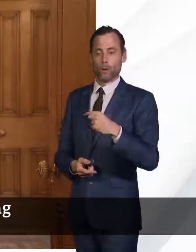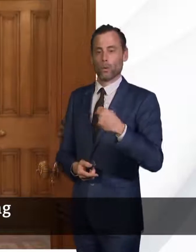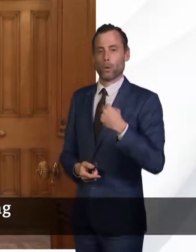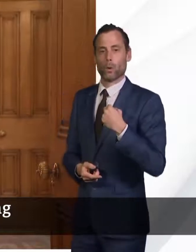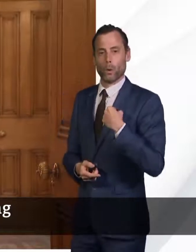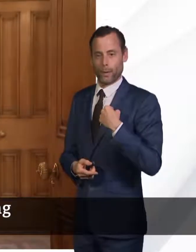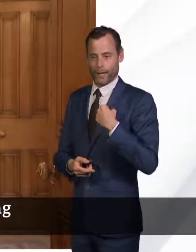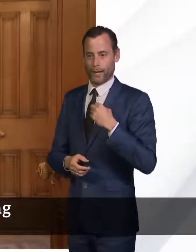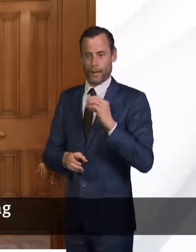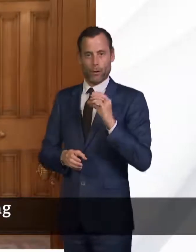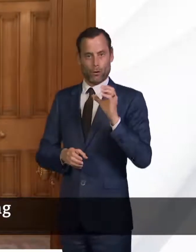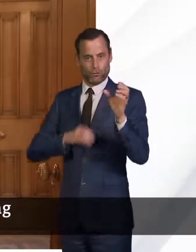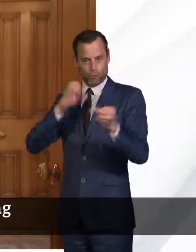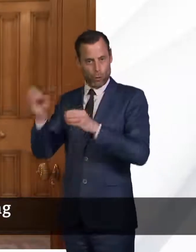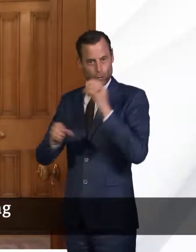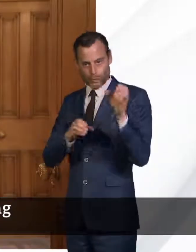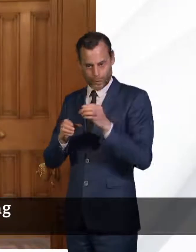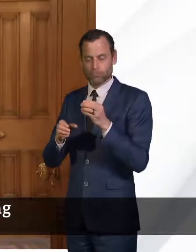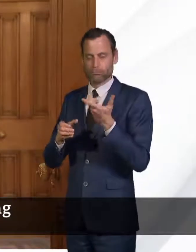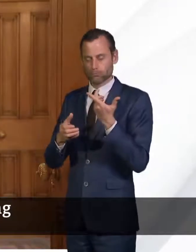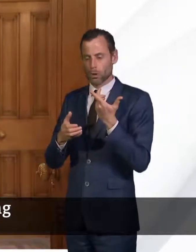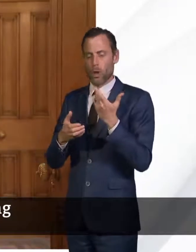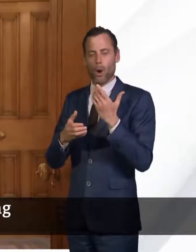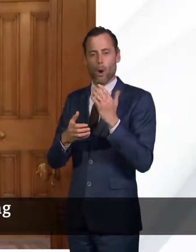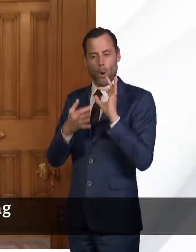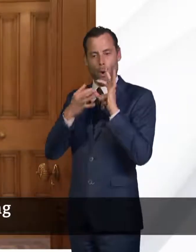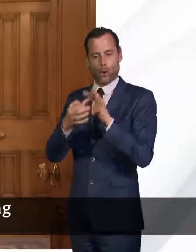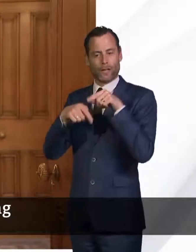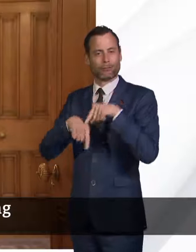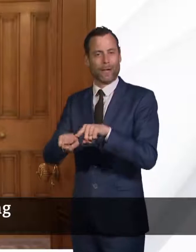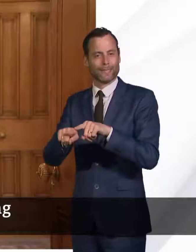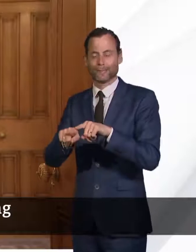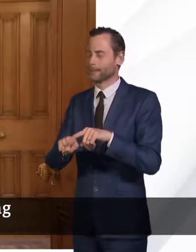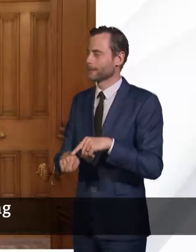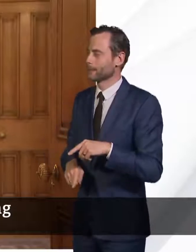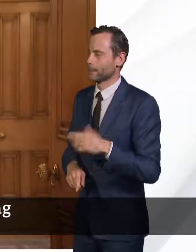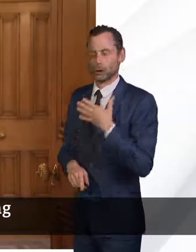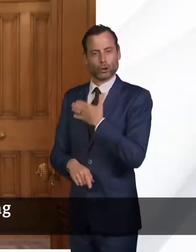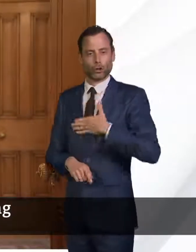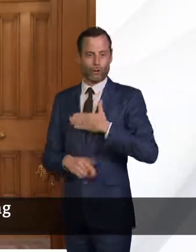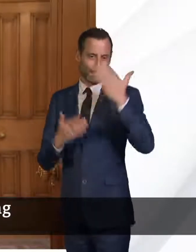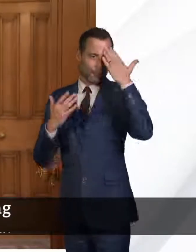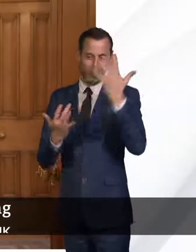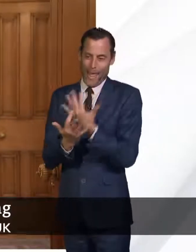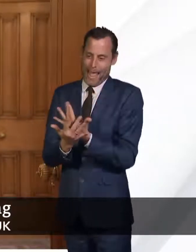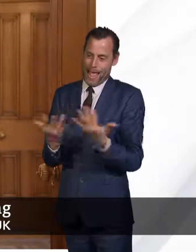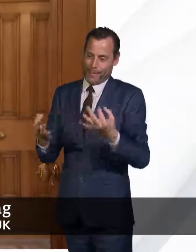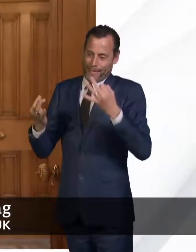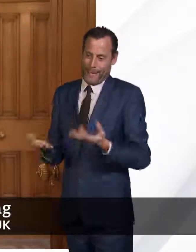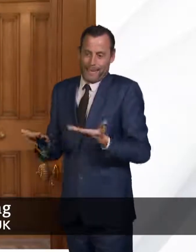I'm sorry I don't have the information to hand as to exactly how many we've recruited, but that is underway. We hope to